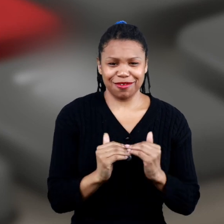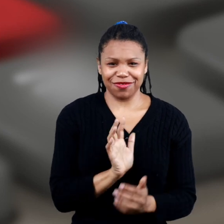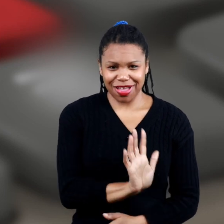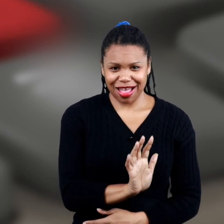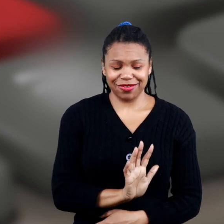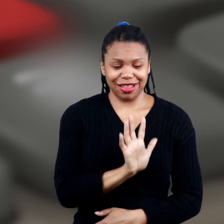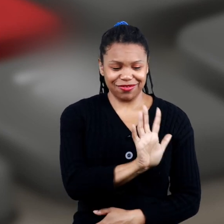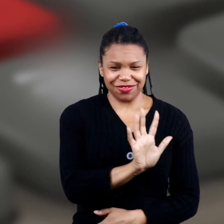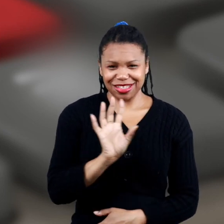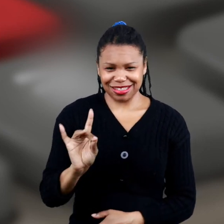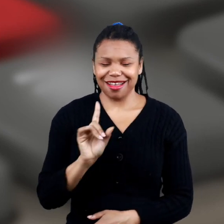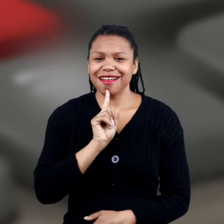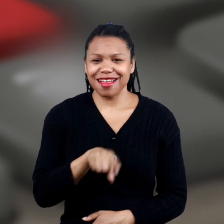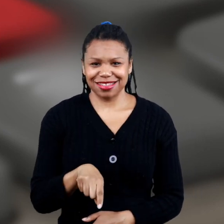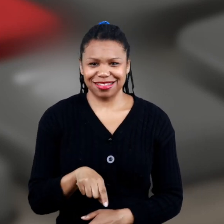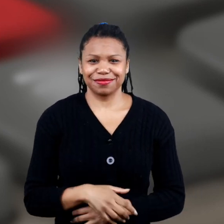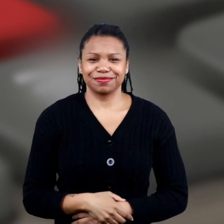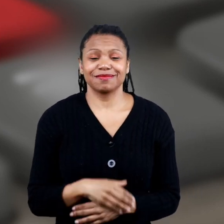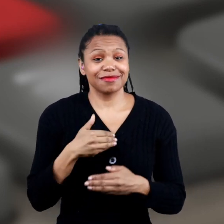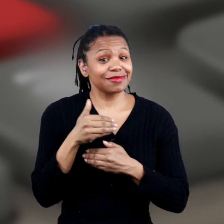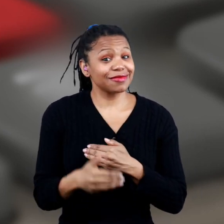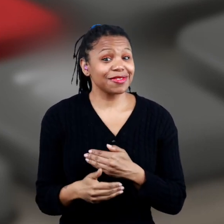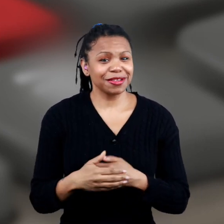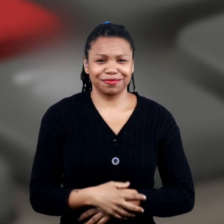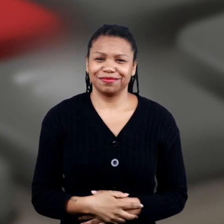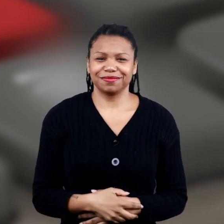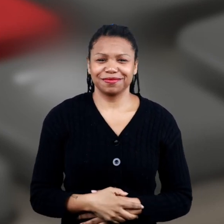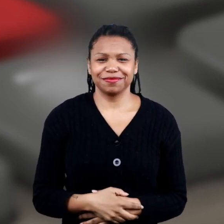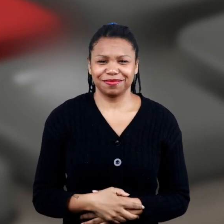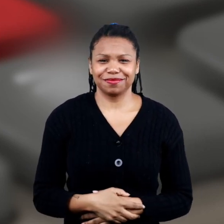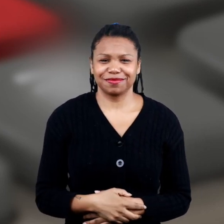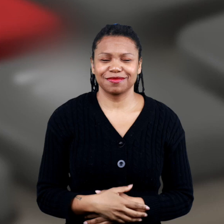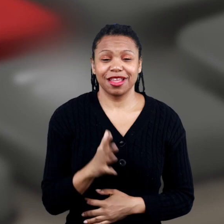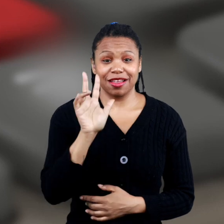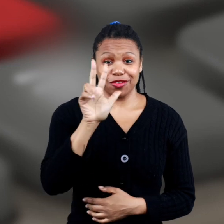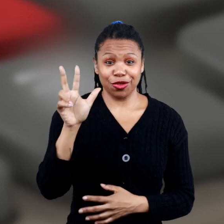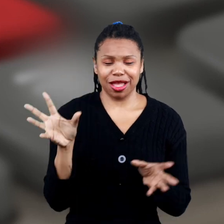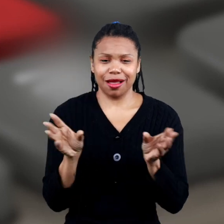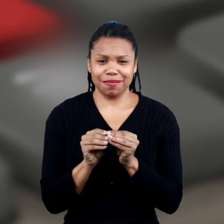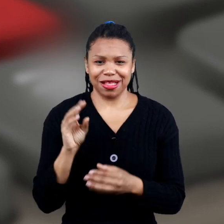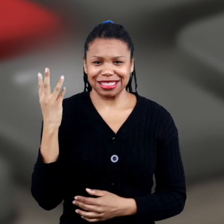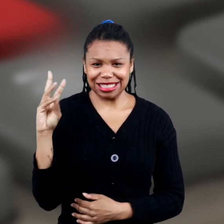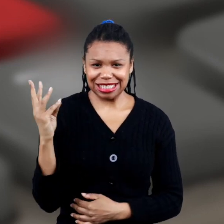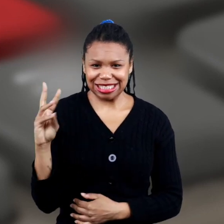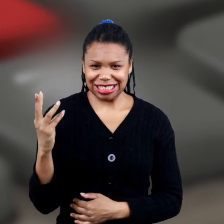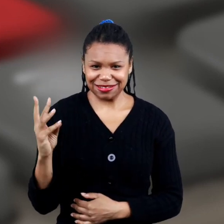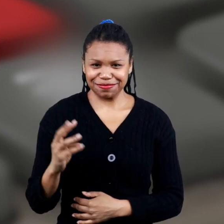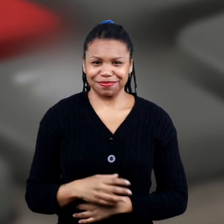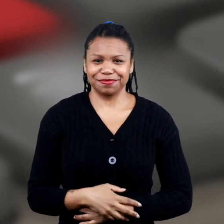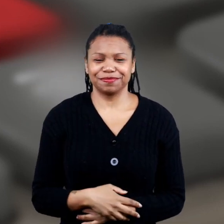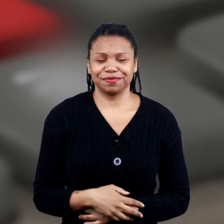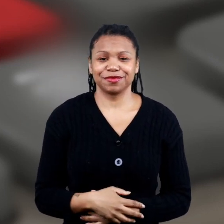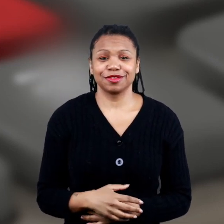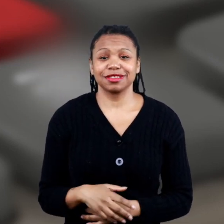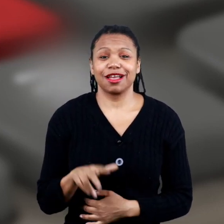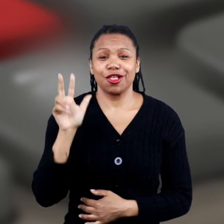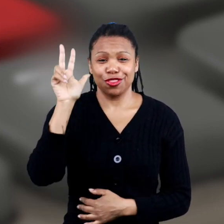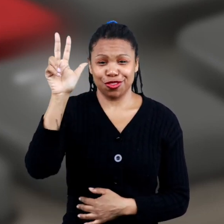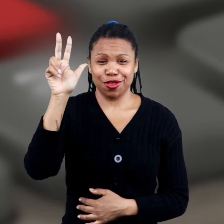equals five. That's fifty-eight. Here, here's the next one. Fifty-three plus sixteen.